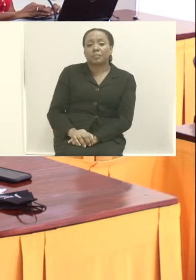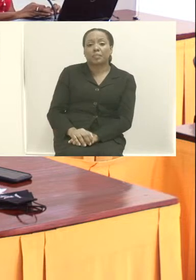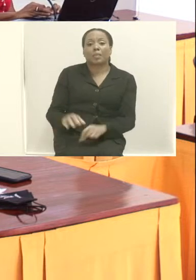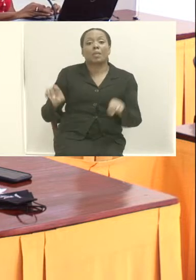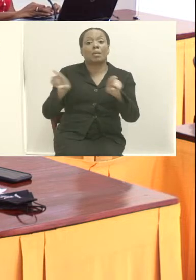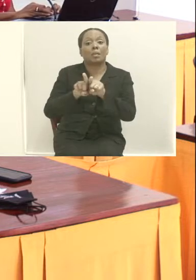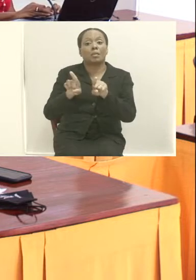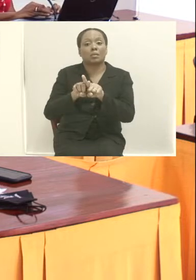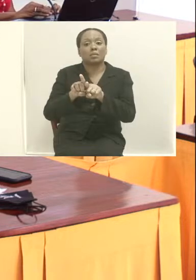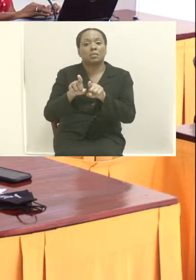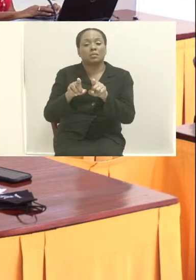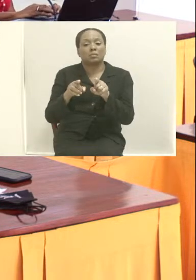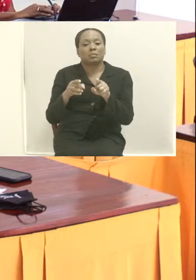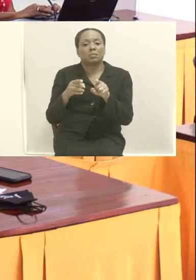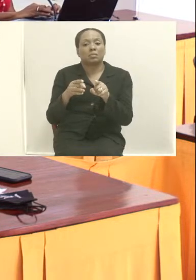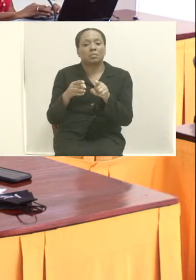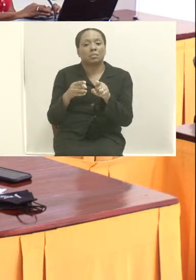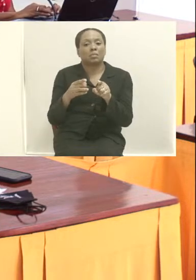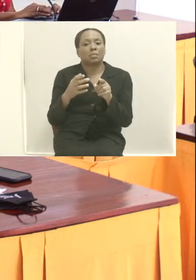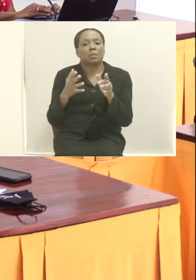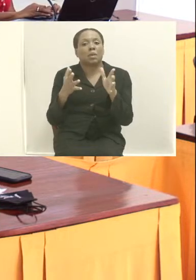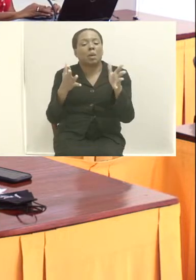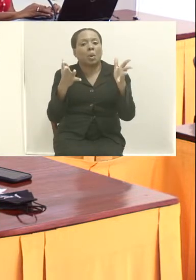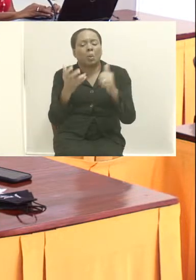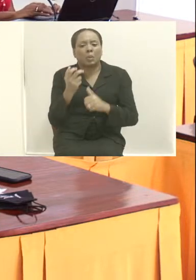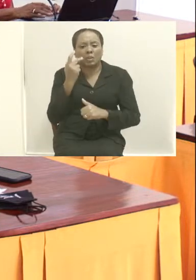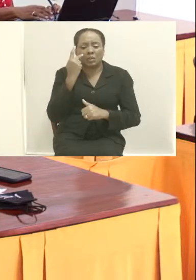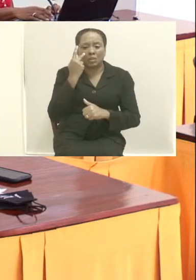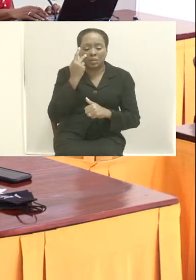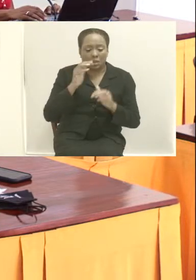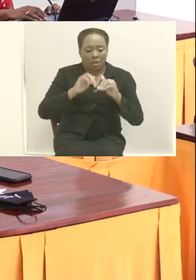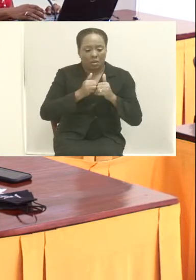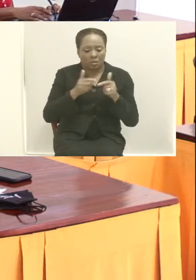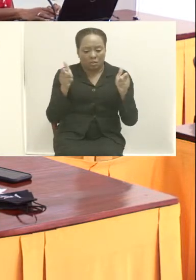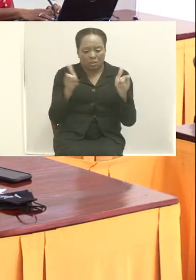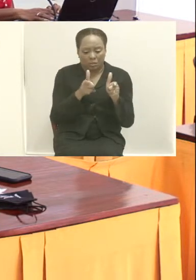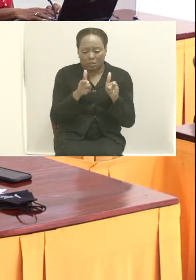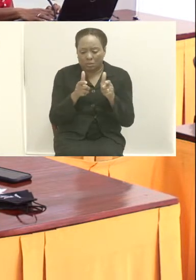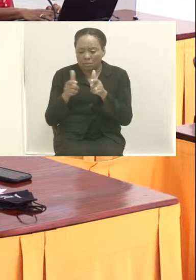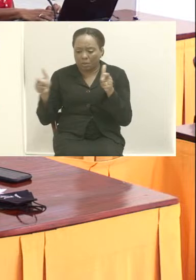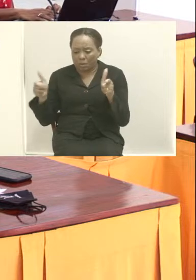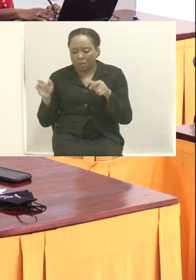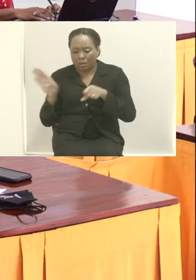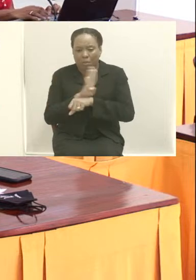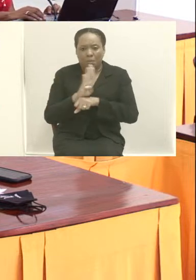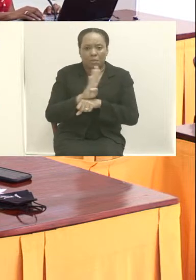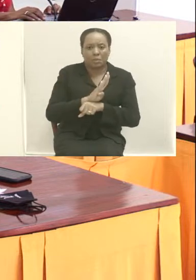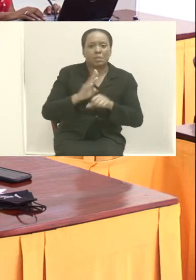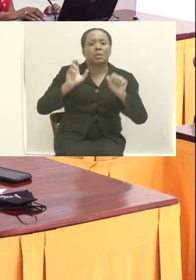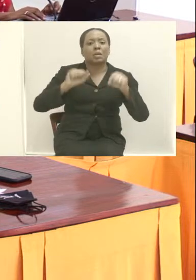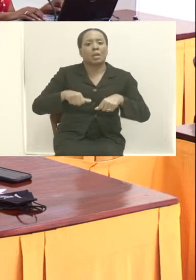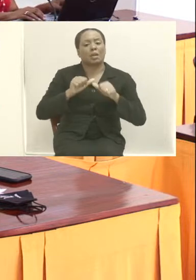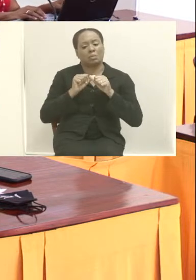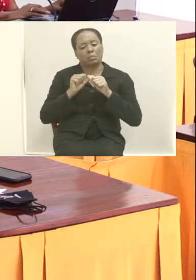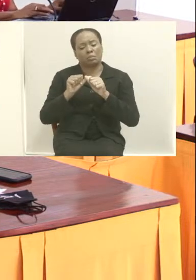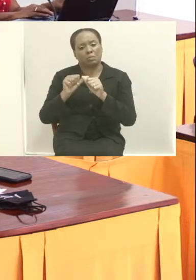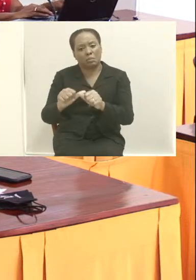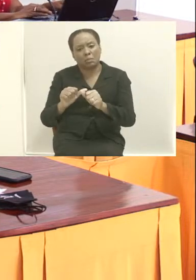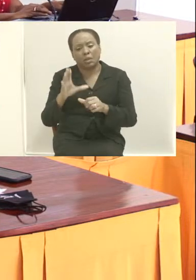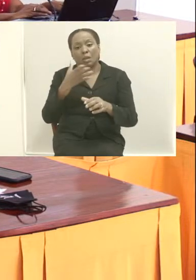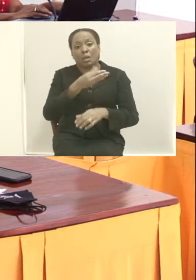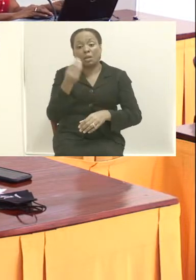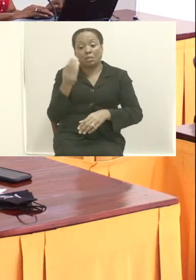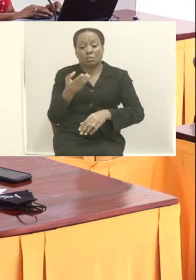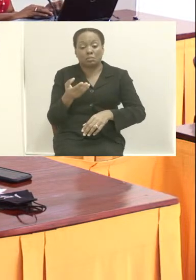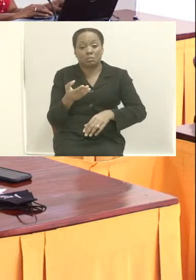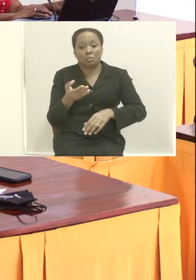of the MSME sector to reach and maintain export levels wherever that is practical and